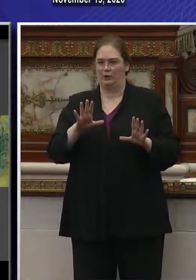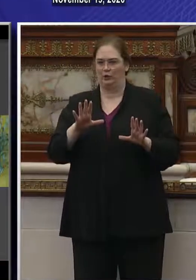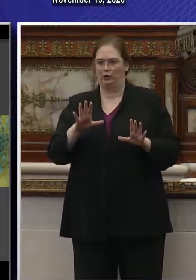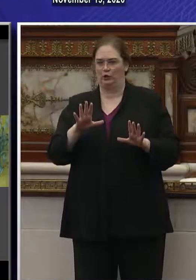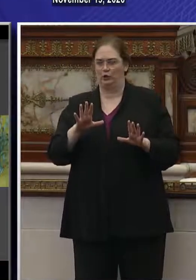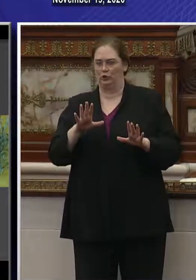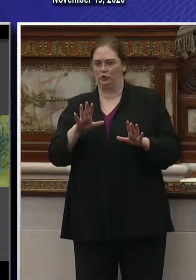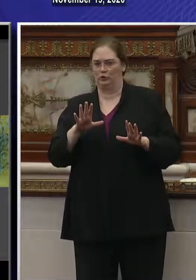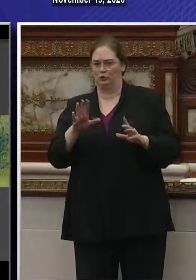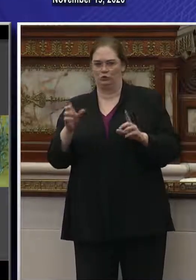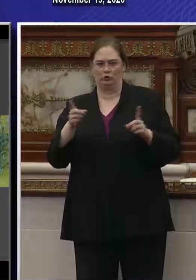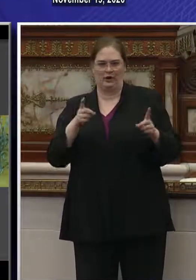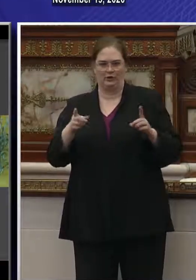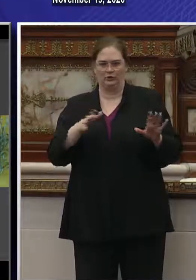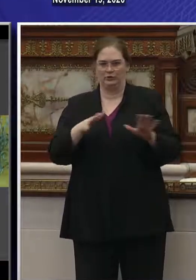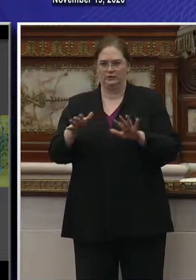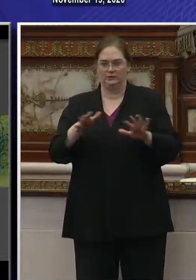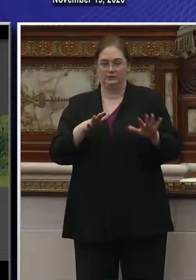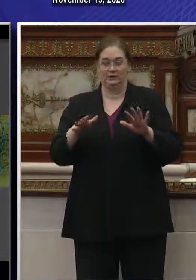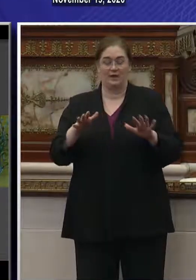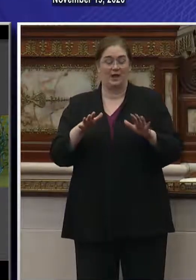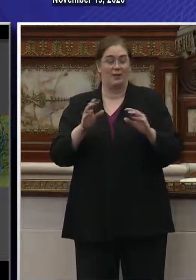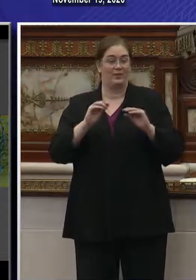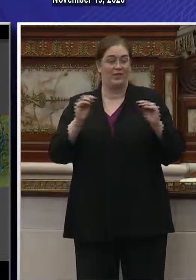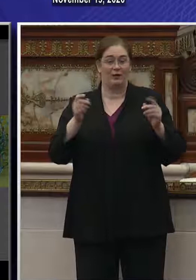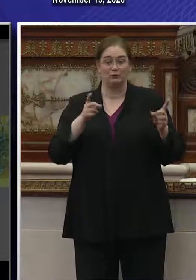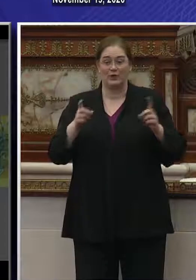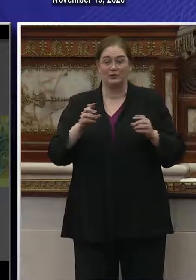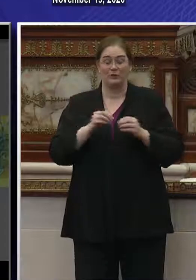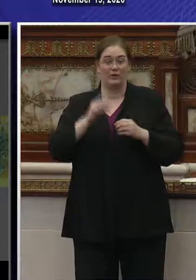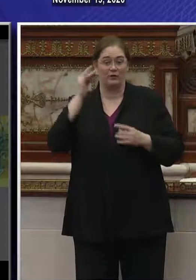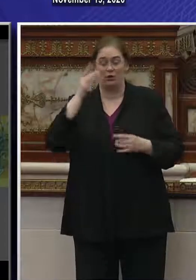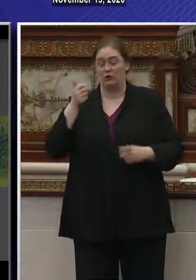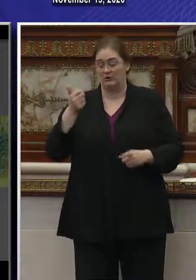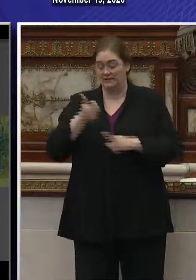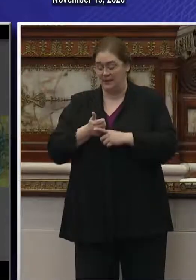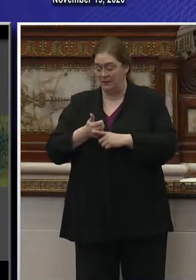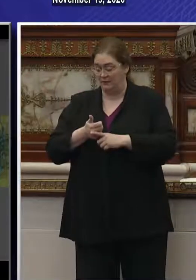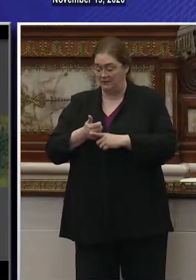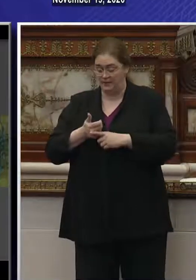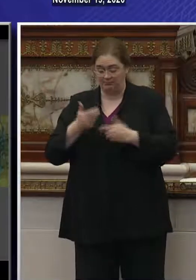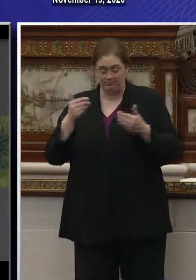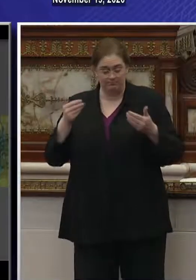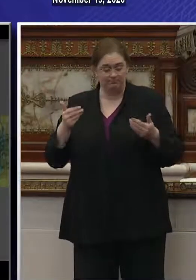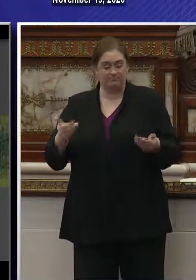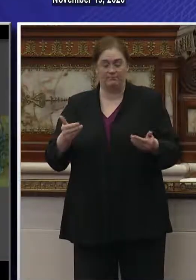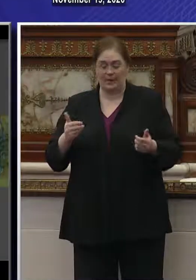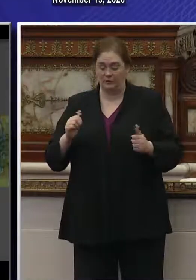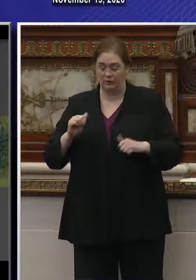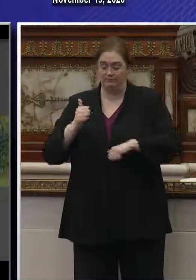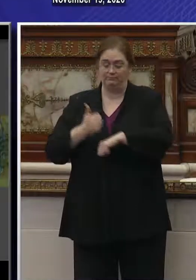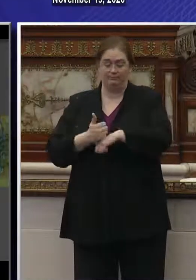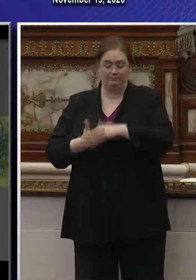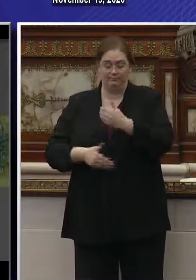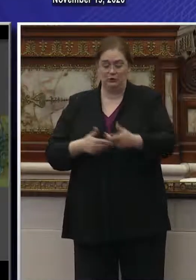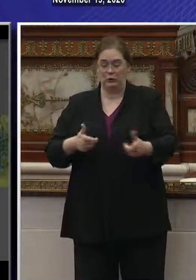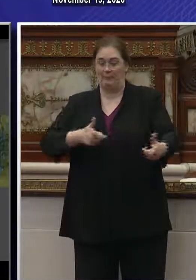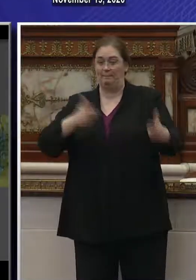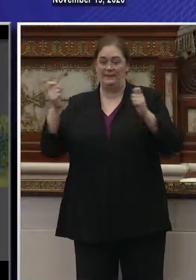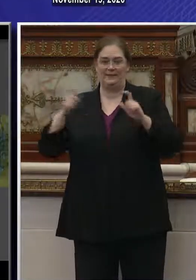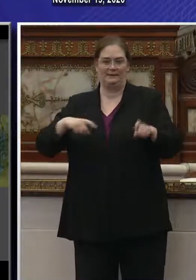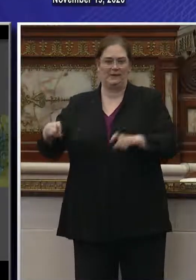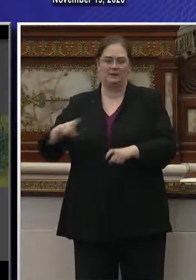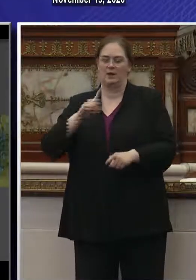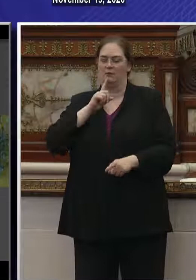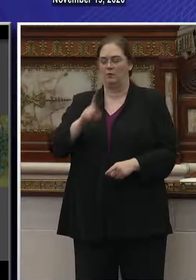all looking for. And without direction, without a thought, she just put something into place to begin to do immediate testing. And I